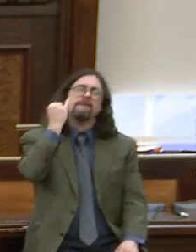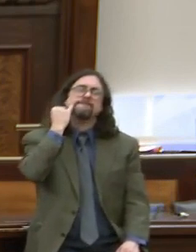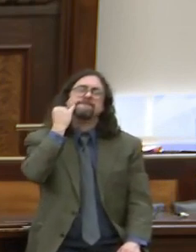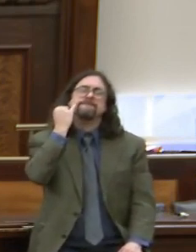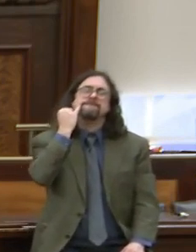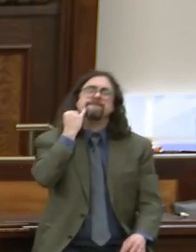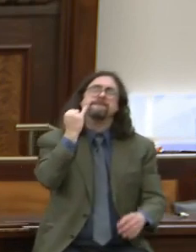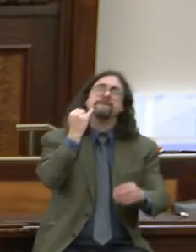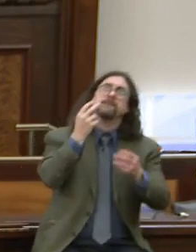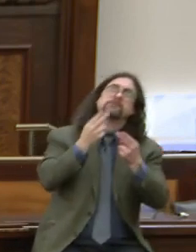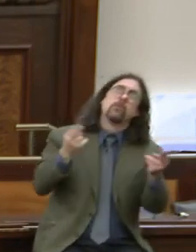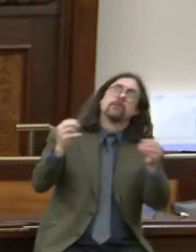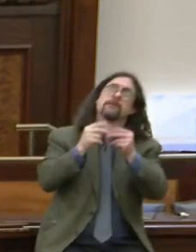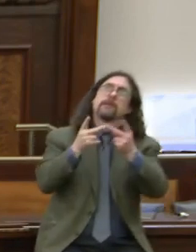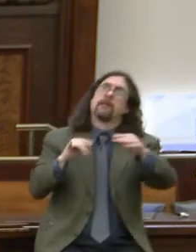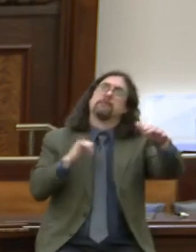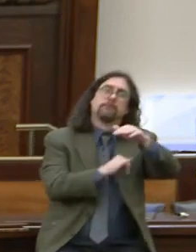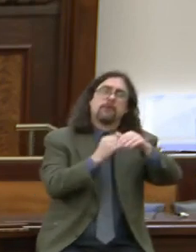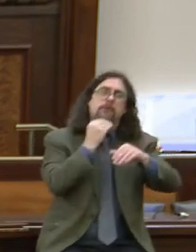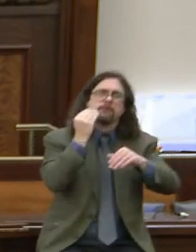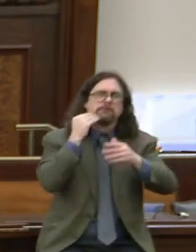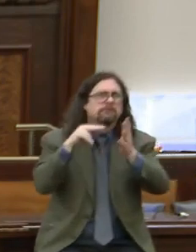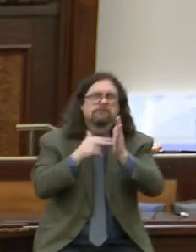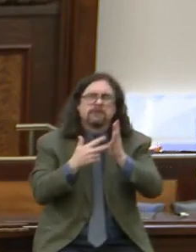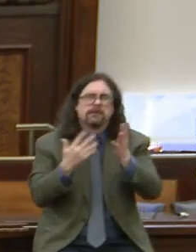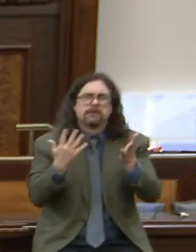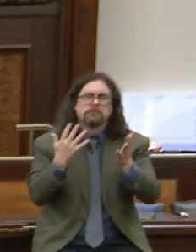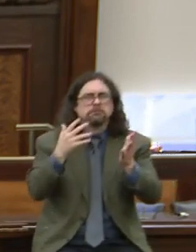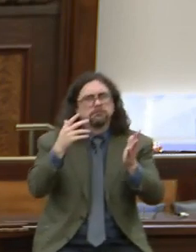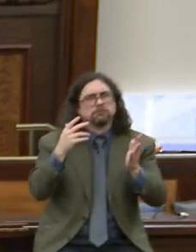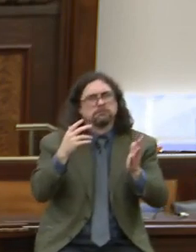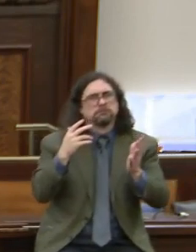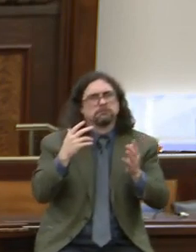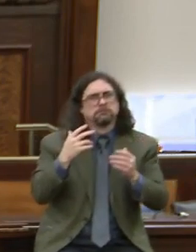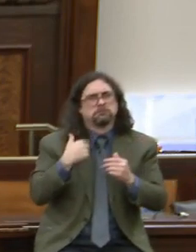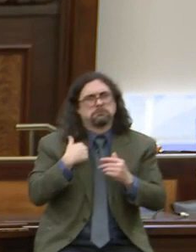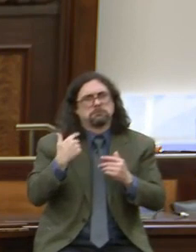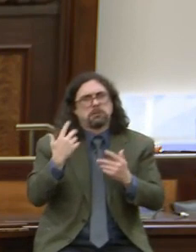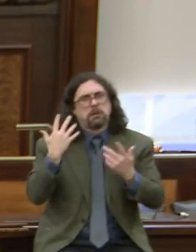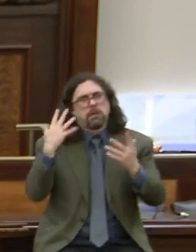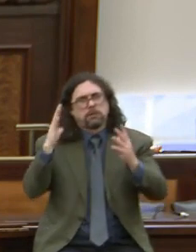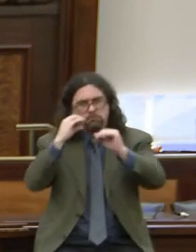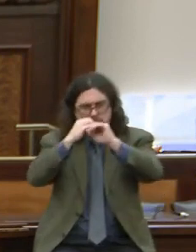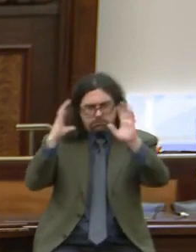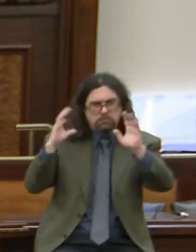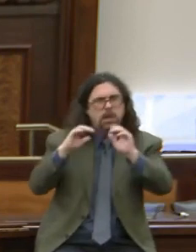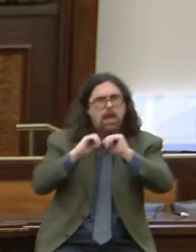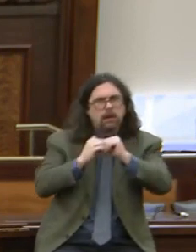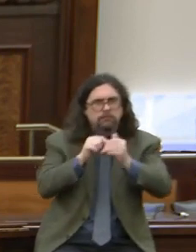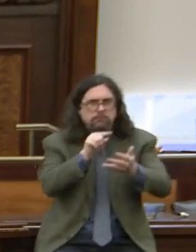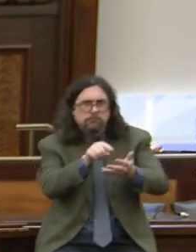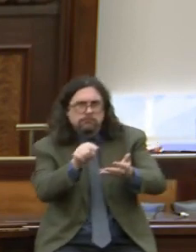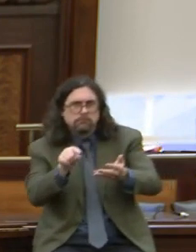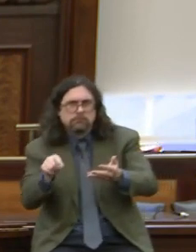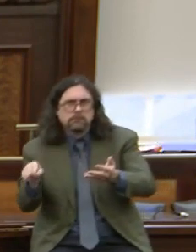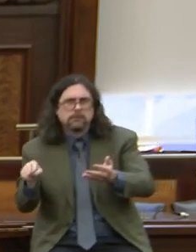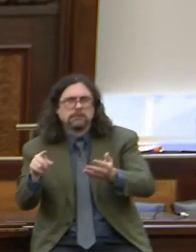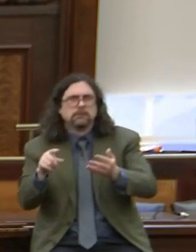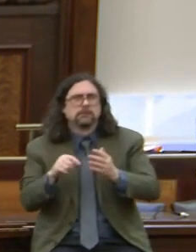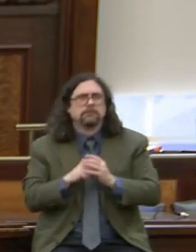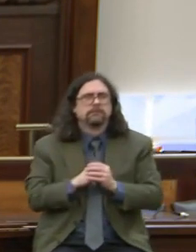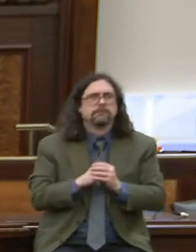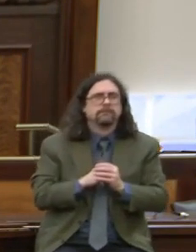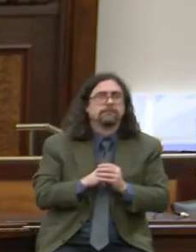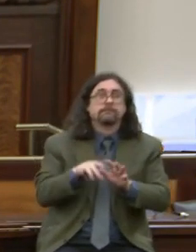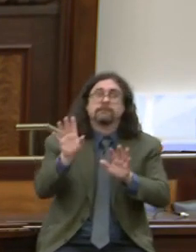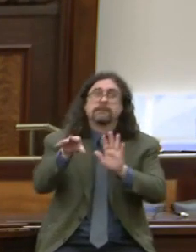right now, with so many New Yorkers losing employment, losing paychecks, dealing